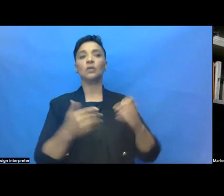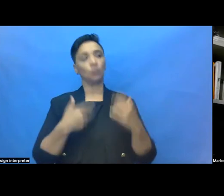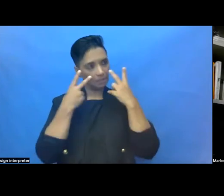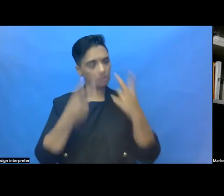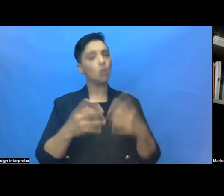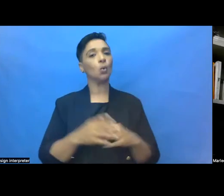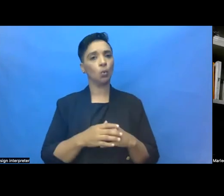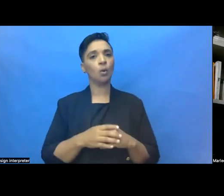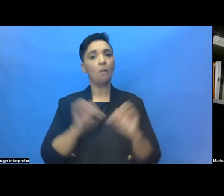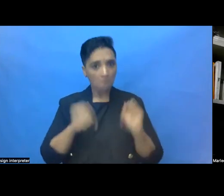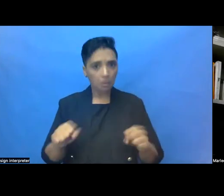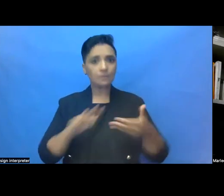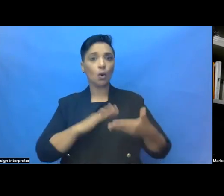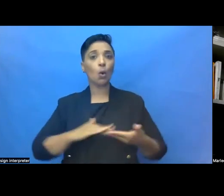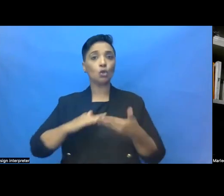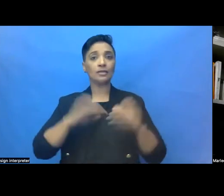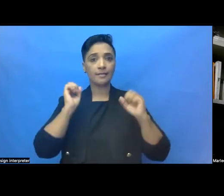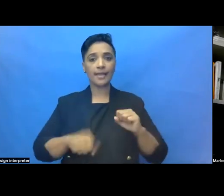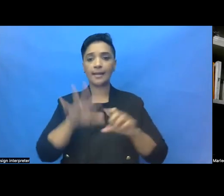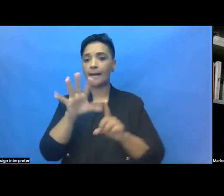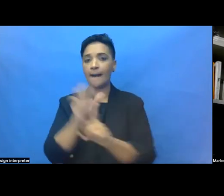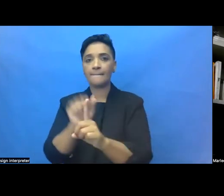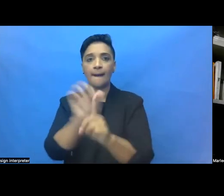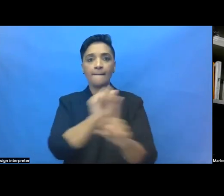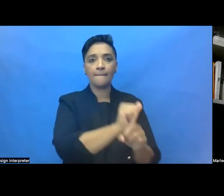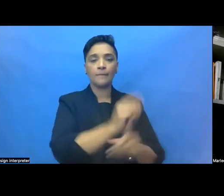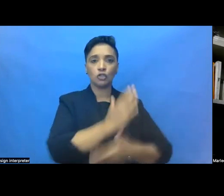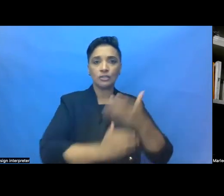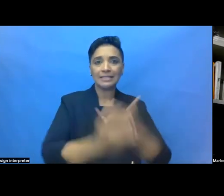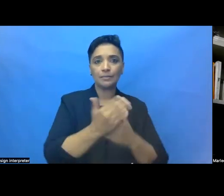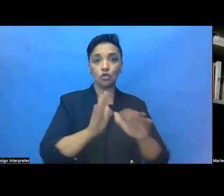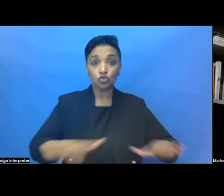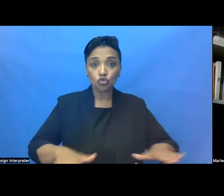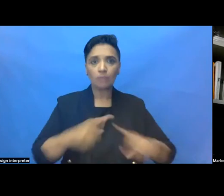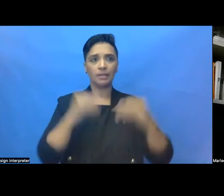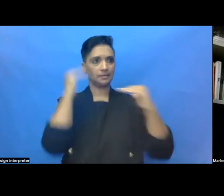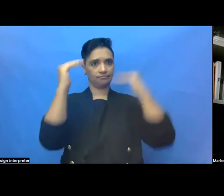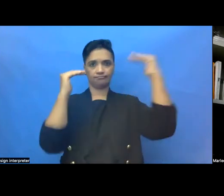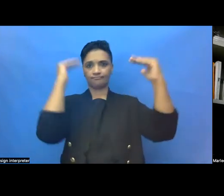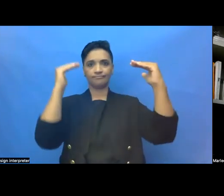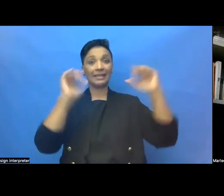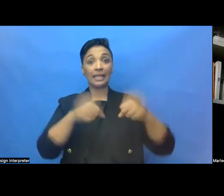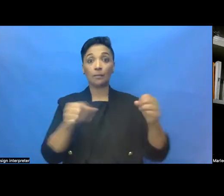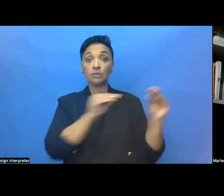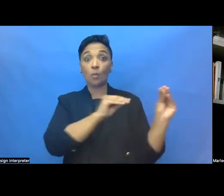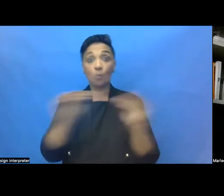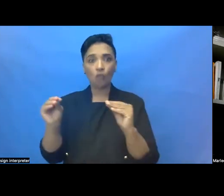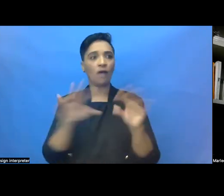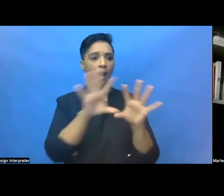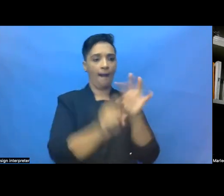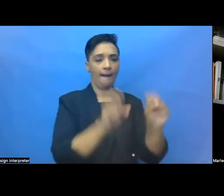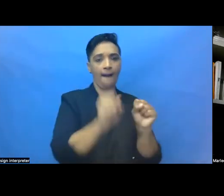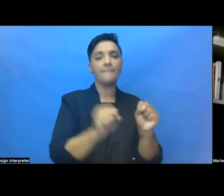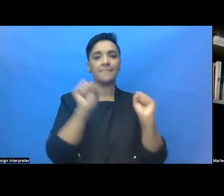reach children and adults with disabilities residing in institutions who are not able to move. They've been able to